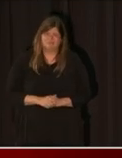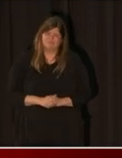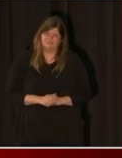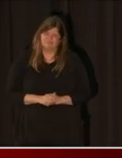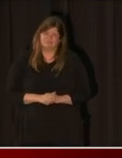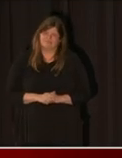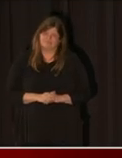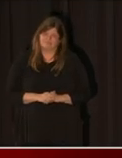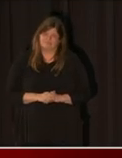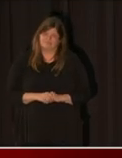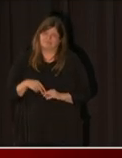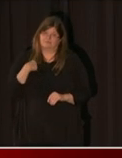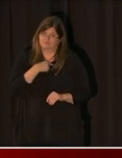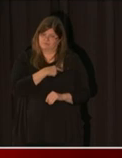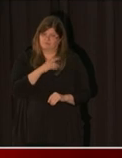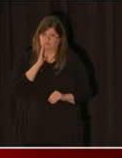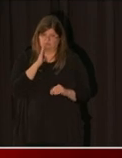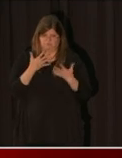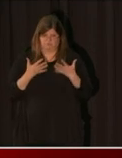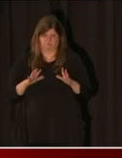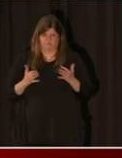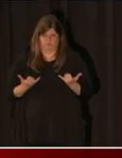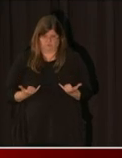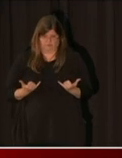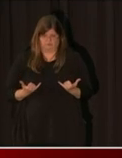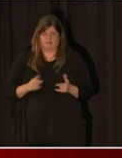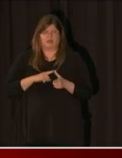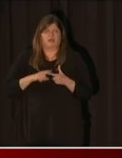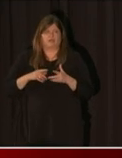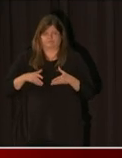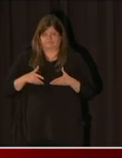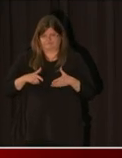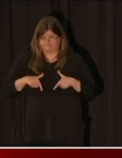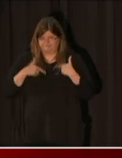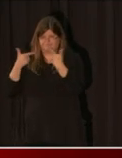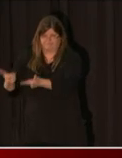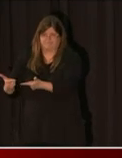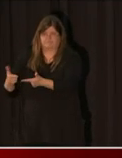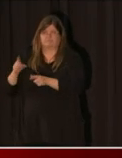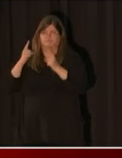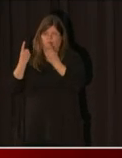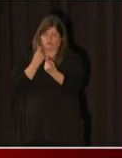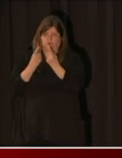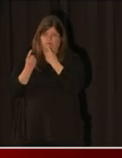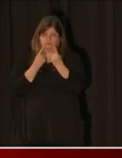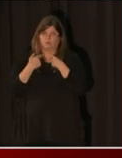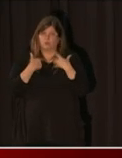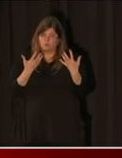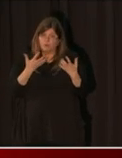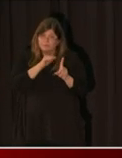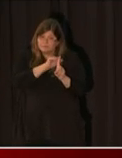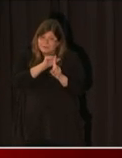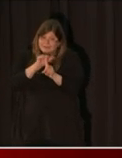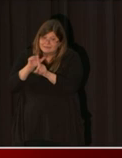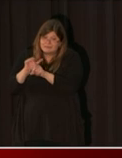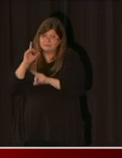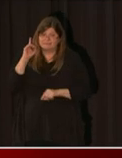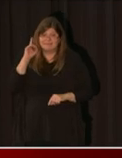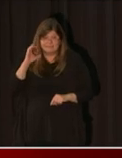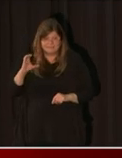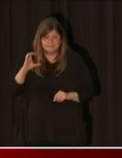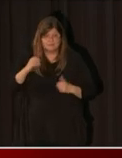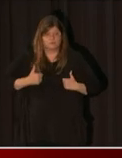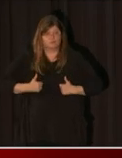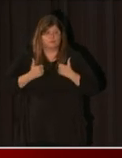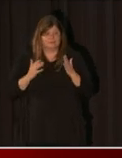And we'll finish today and then turn to your questions by reminding all DC residents of the